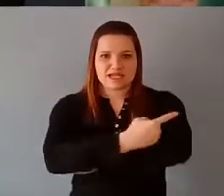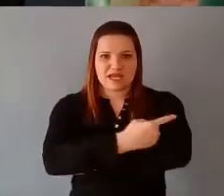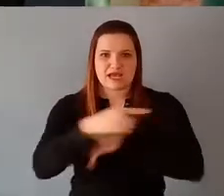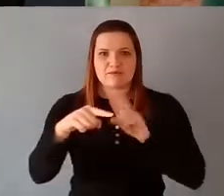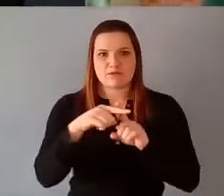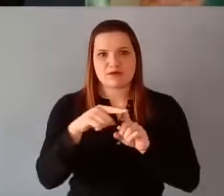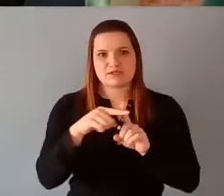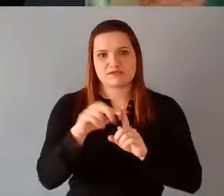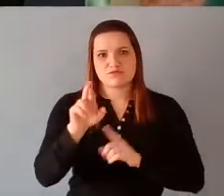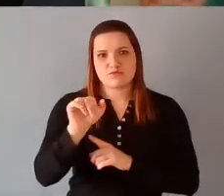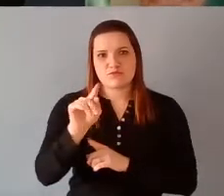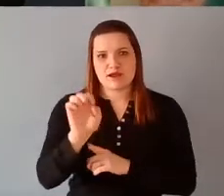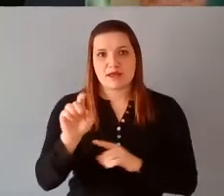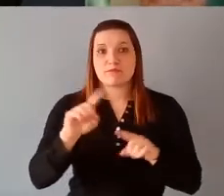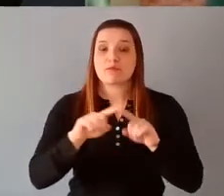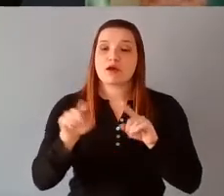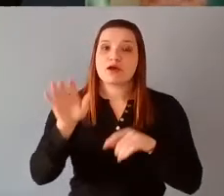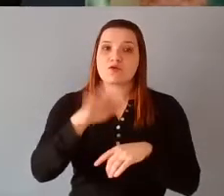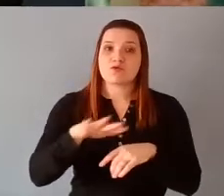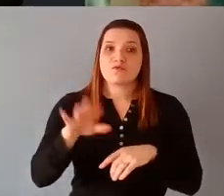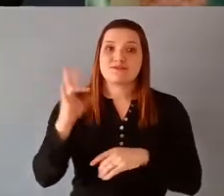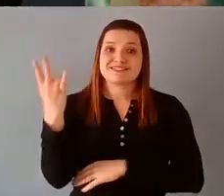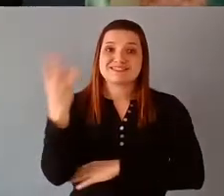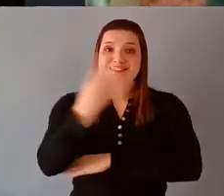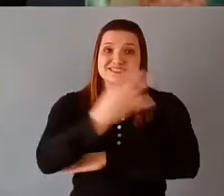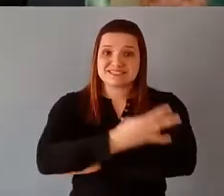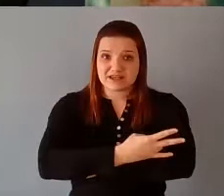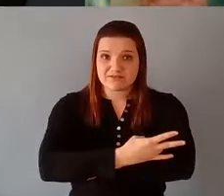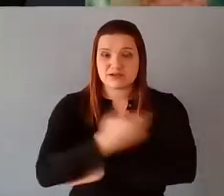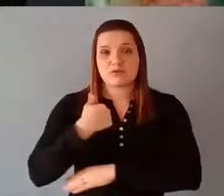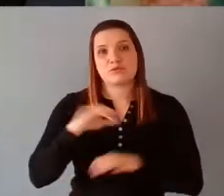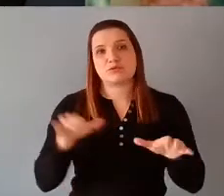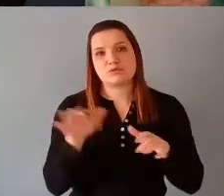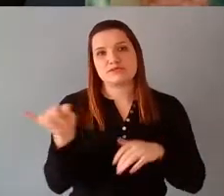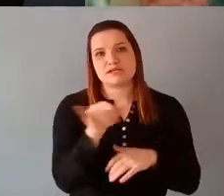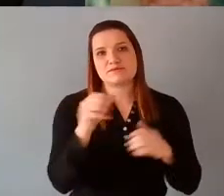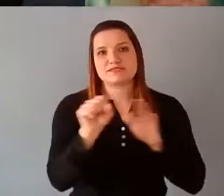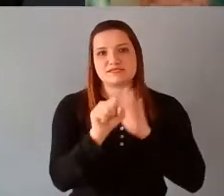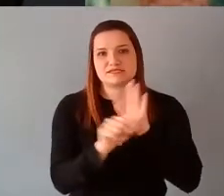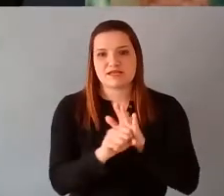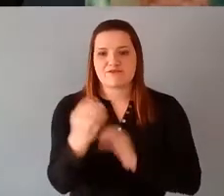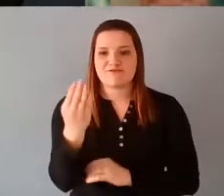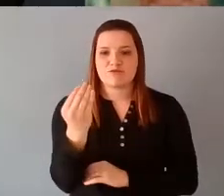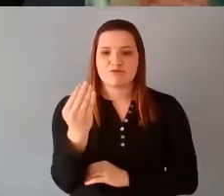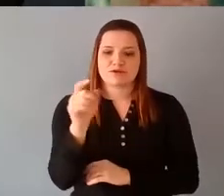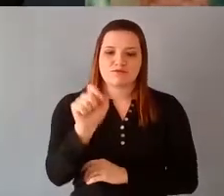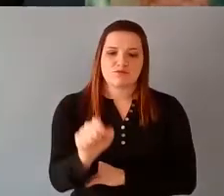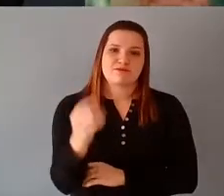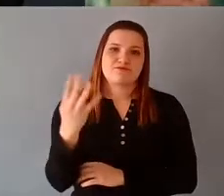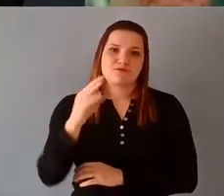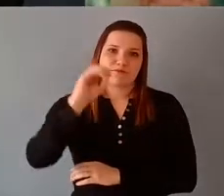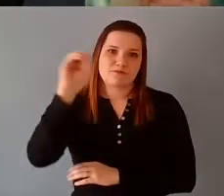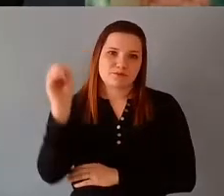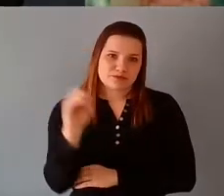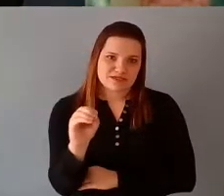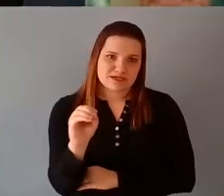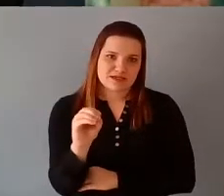7-day, which we do just like the state, is at 14.4%. So the state is